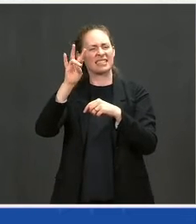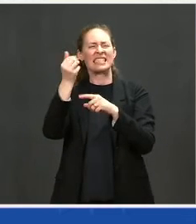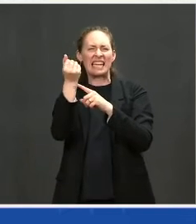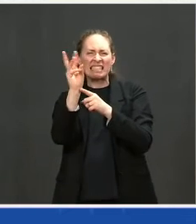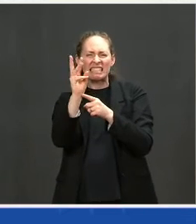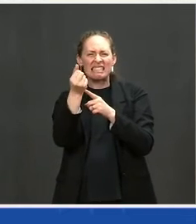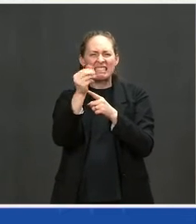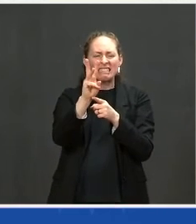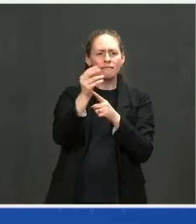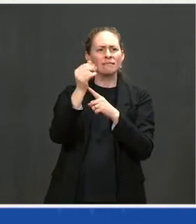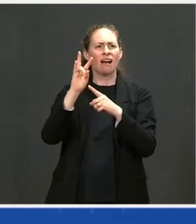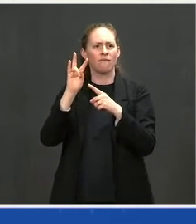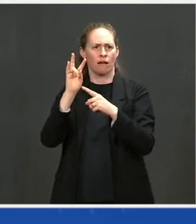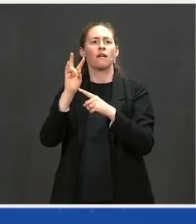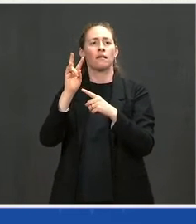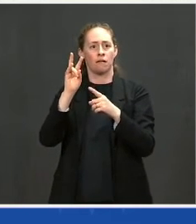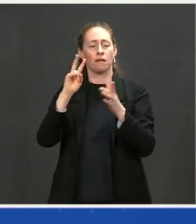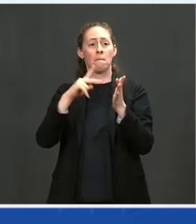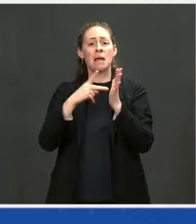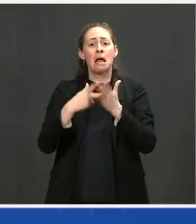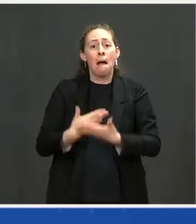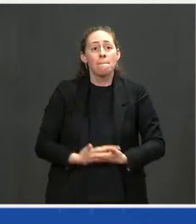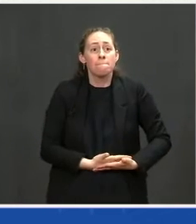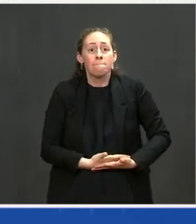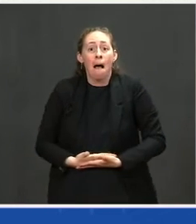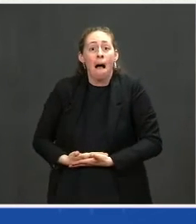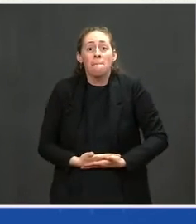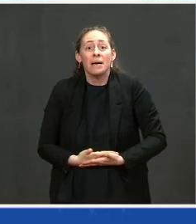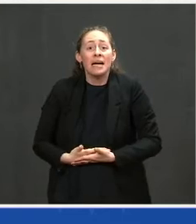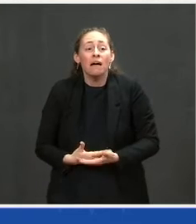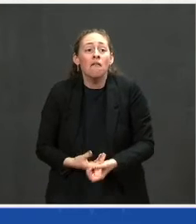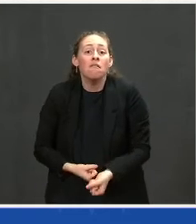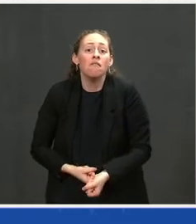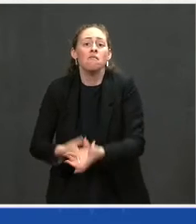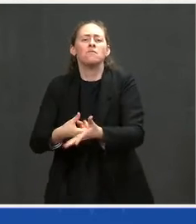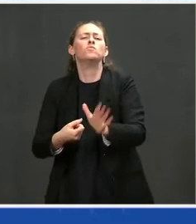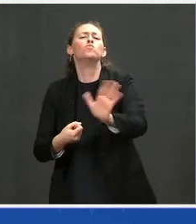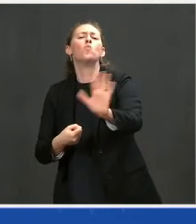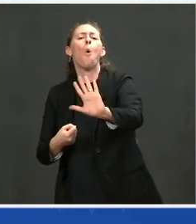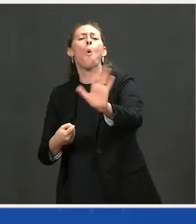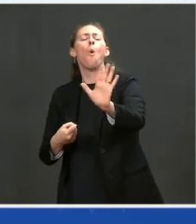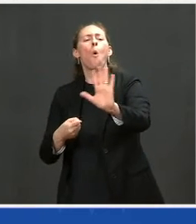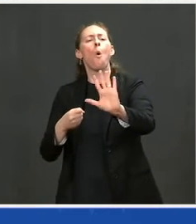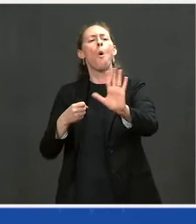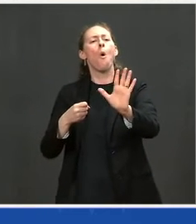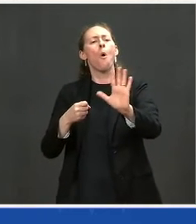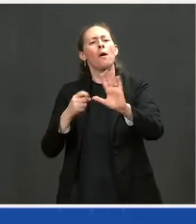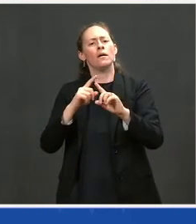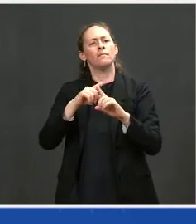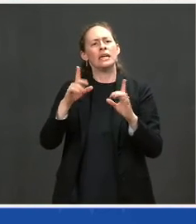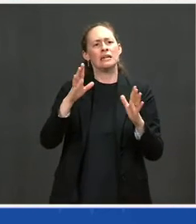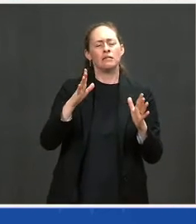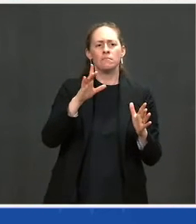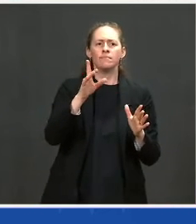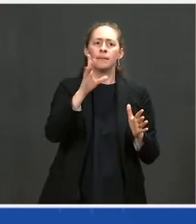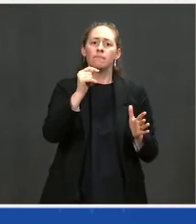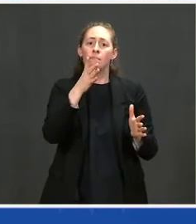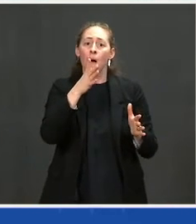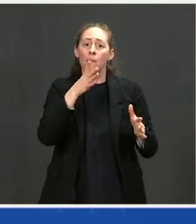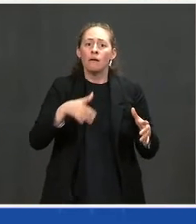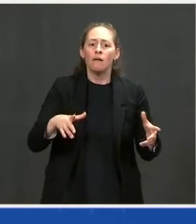arms or little 3-year-olds standing on the border. Less than, I think it's 1.5% fall in the category of the very